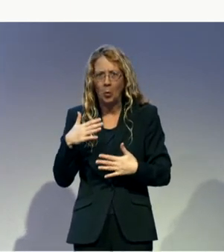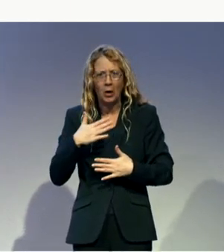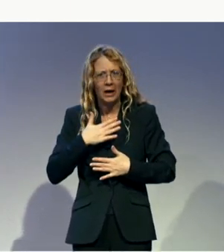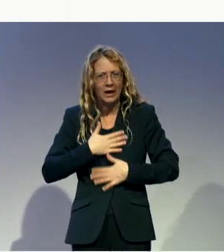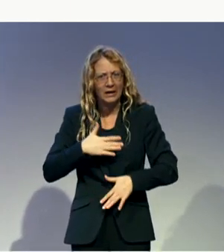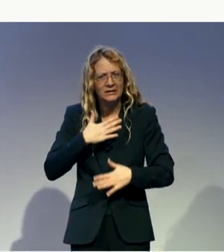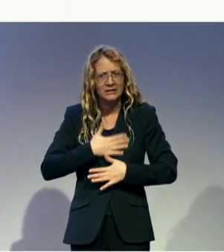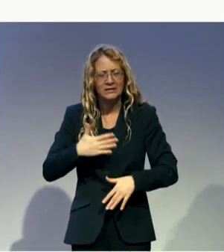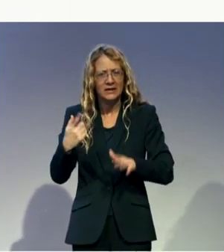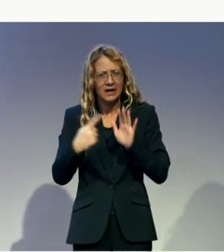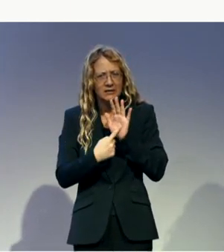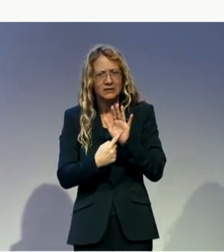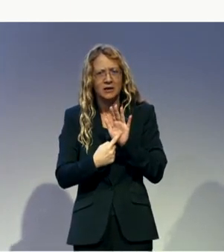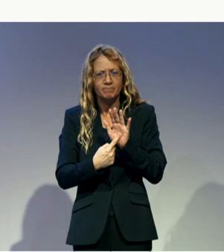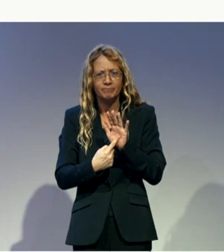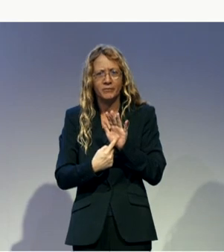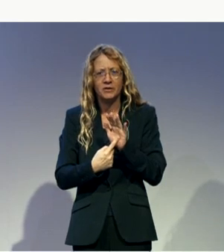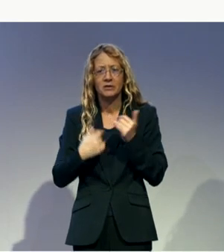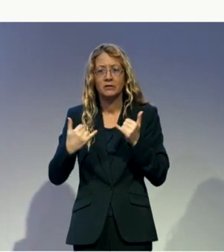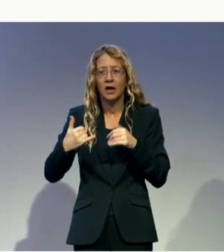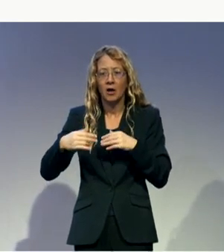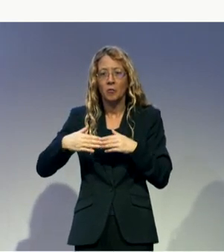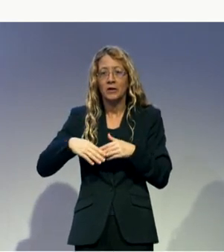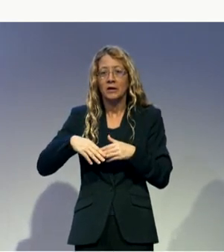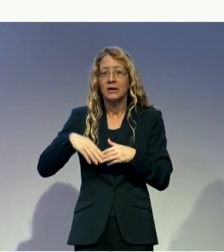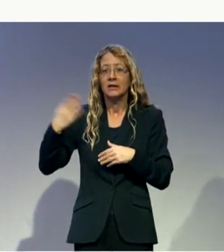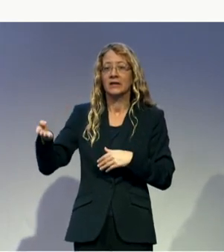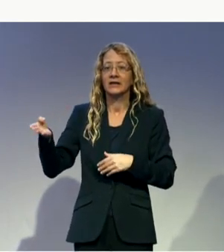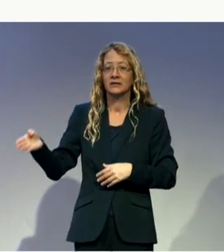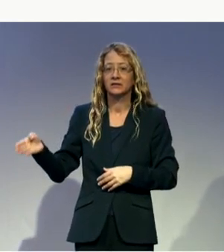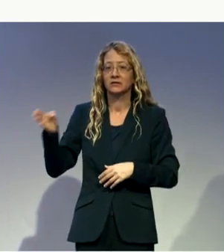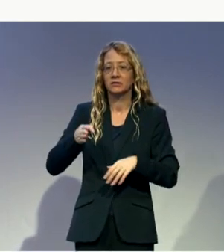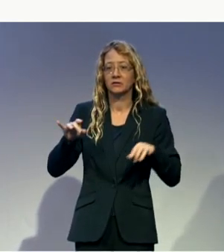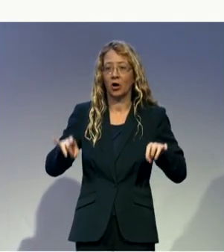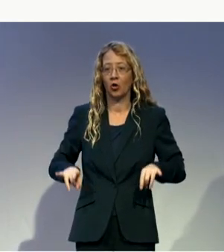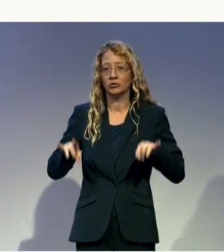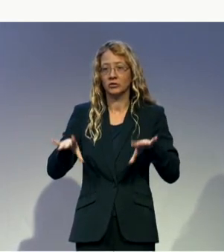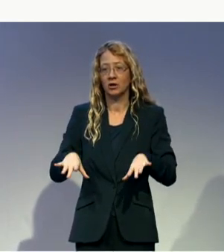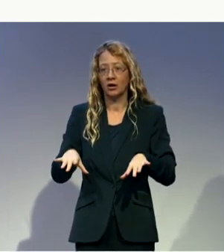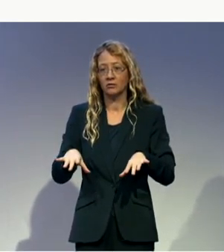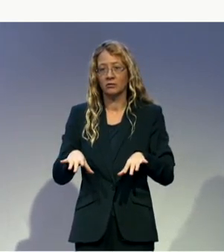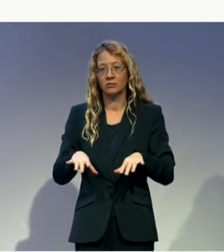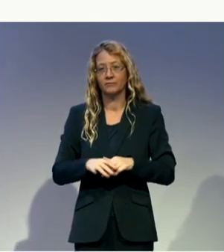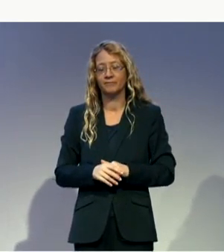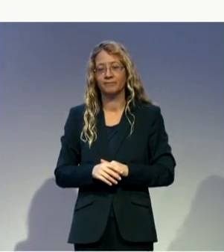another one, which is from Australia and via a pre-recorded video.